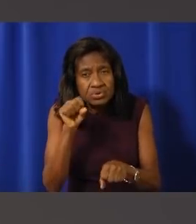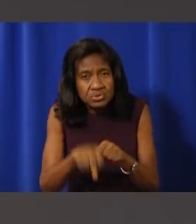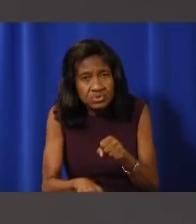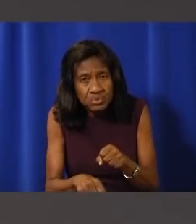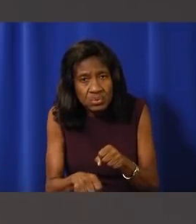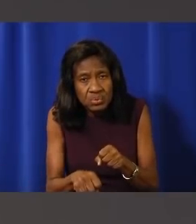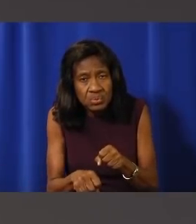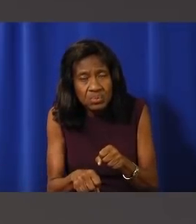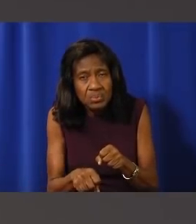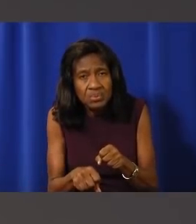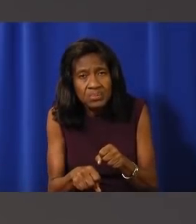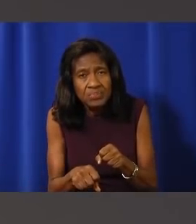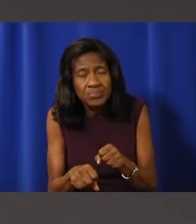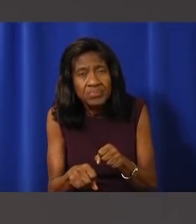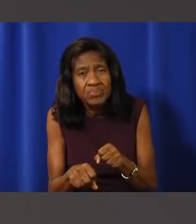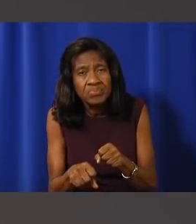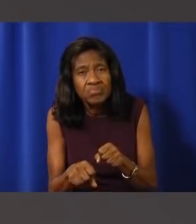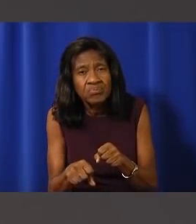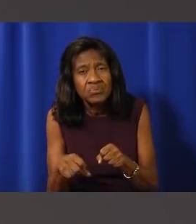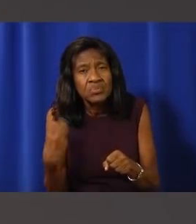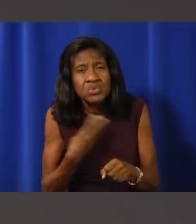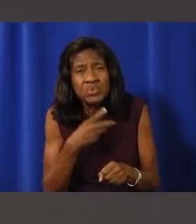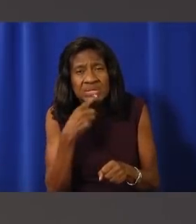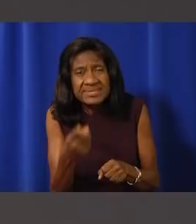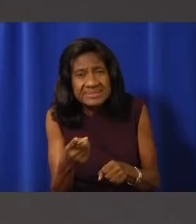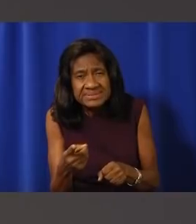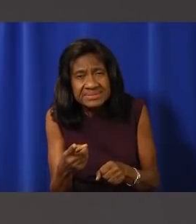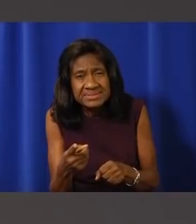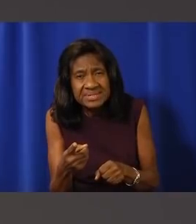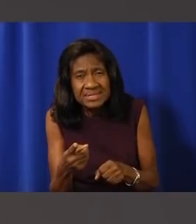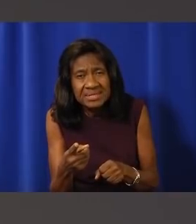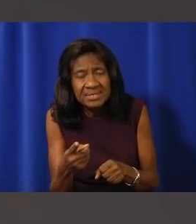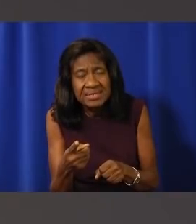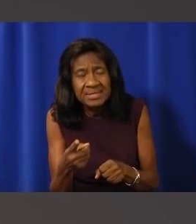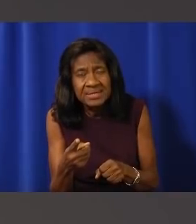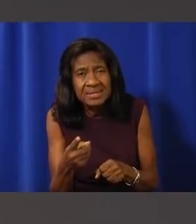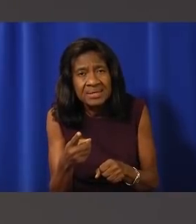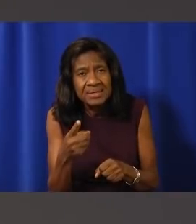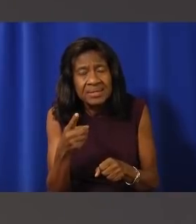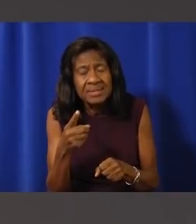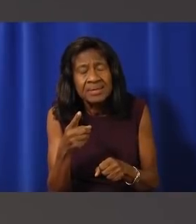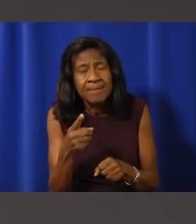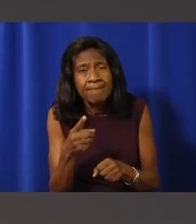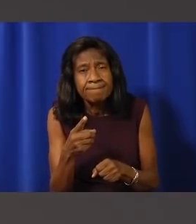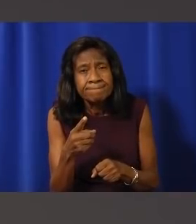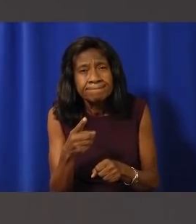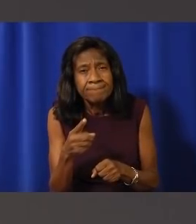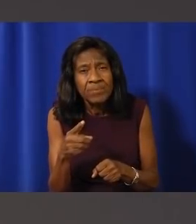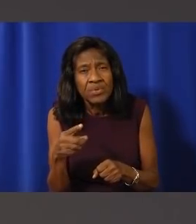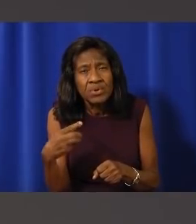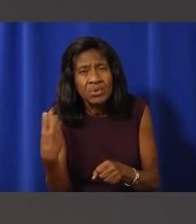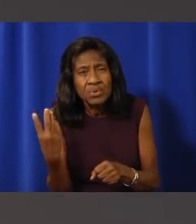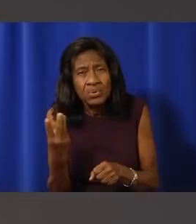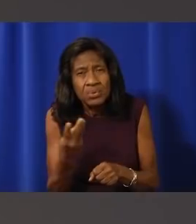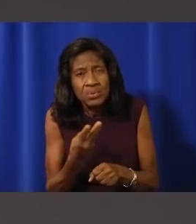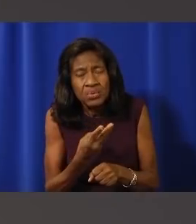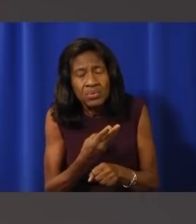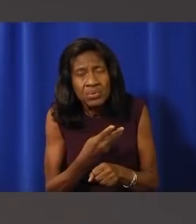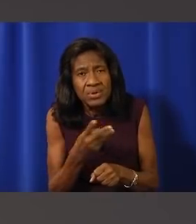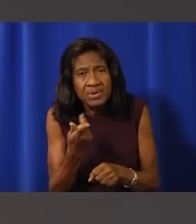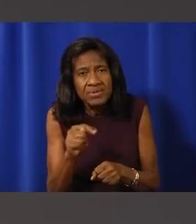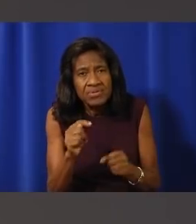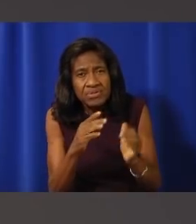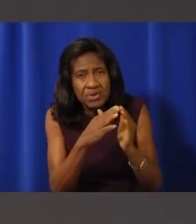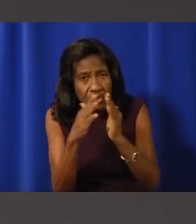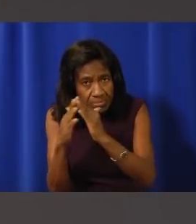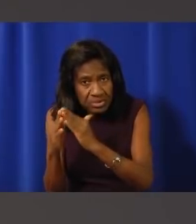that our status as far as the World Health Organization is concerned is at community transmission at the